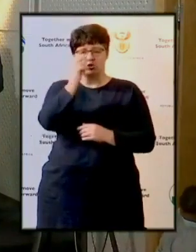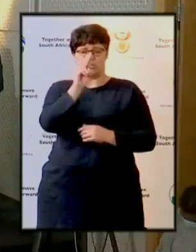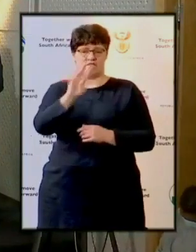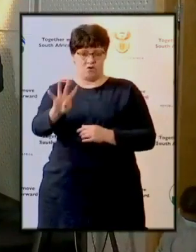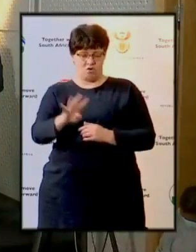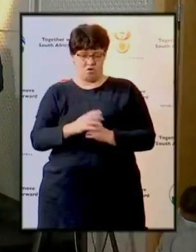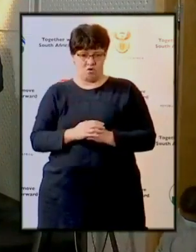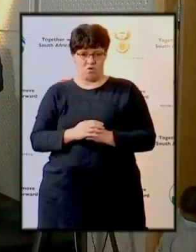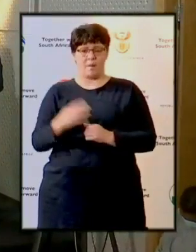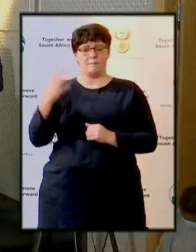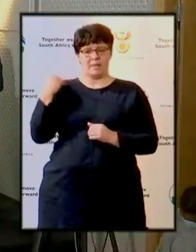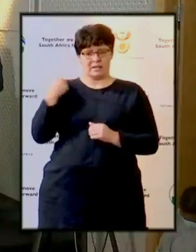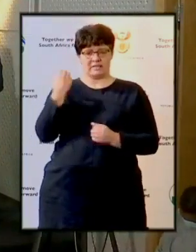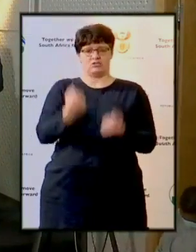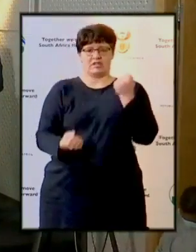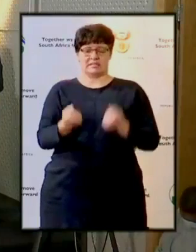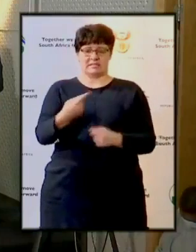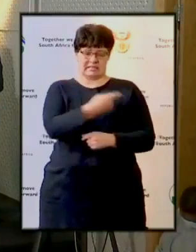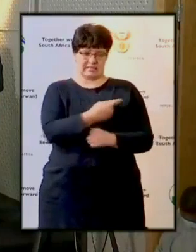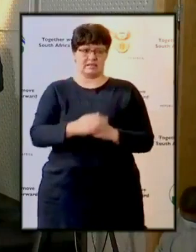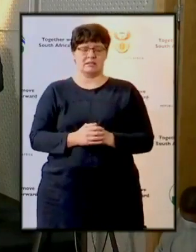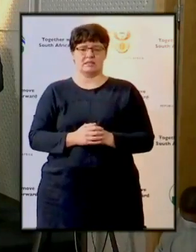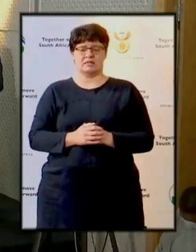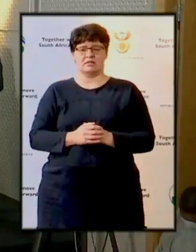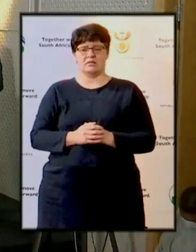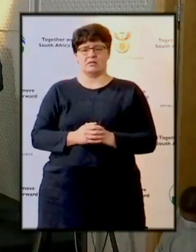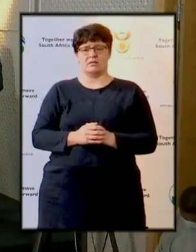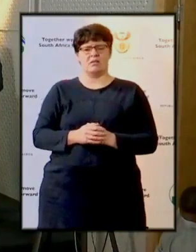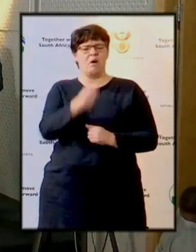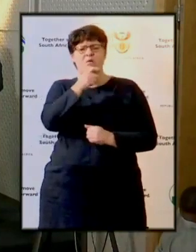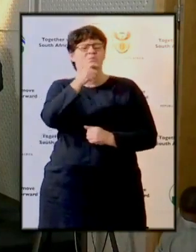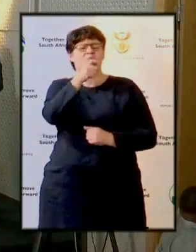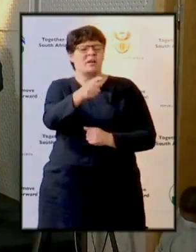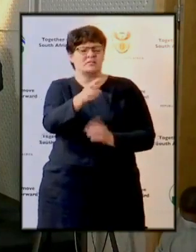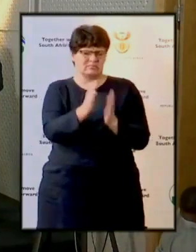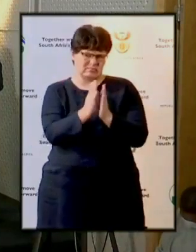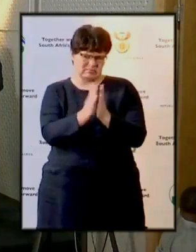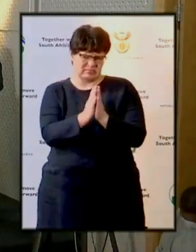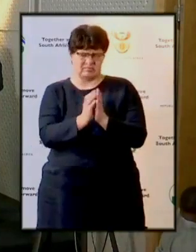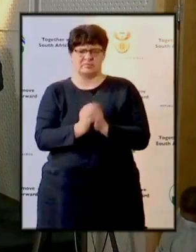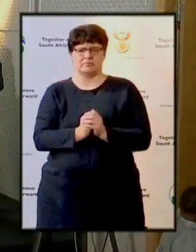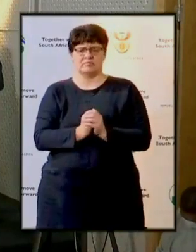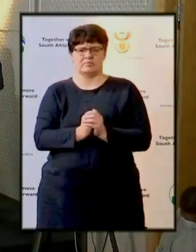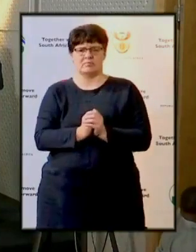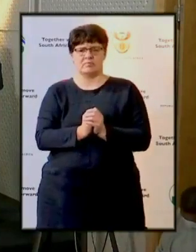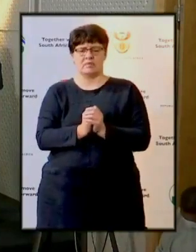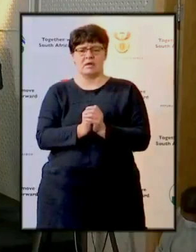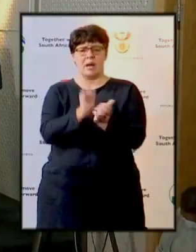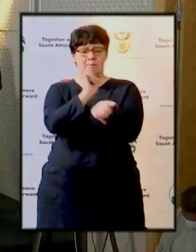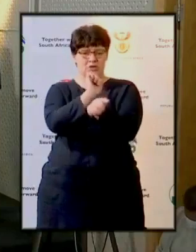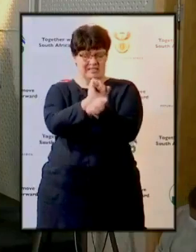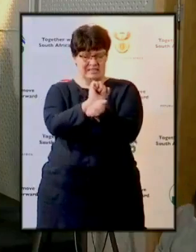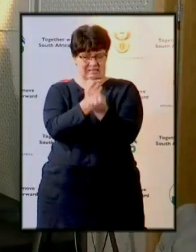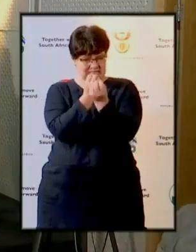is directed to the Minister of Justice. He's asking, can you comment on reports that thousands of prisoners are about to be